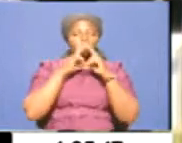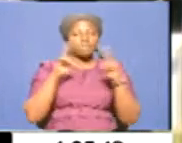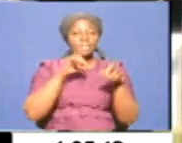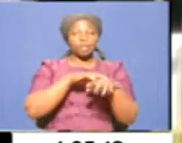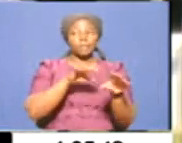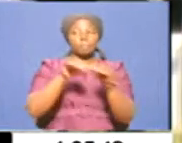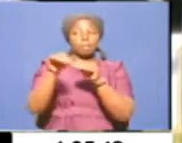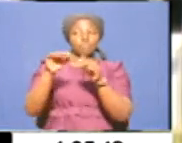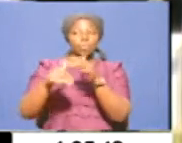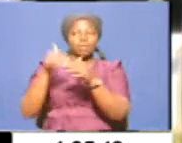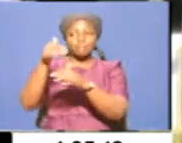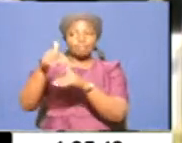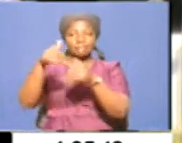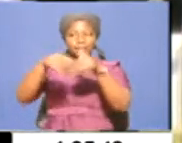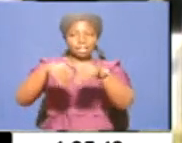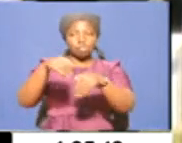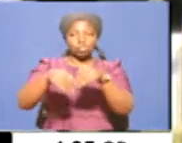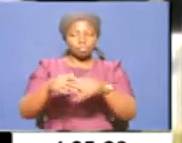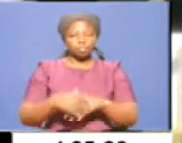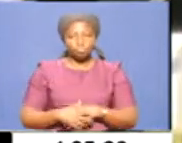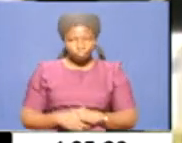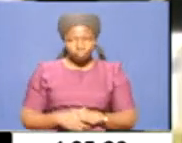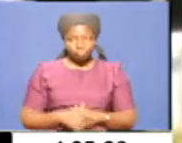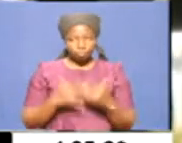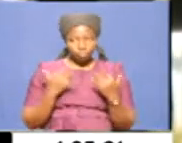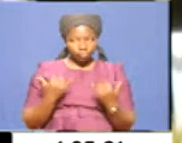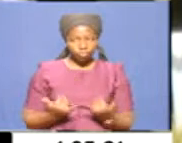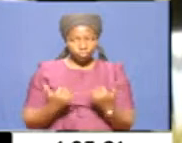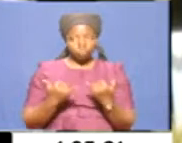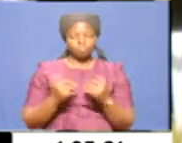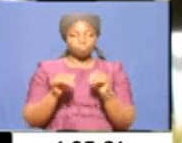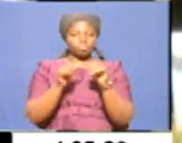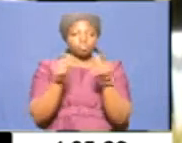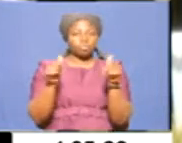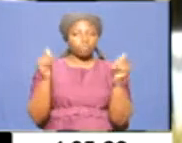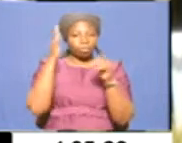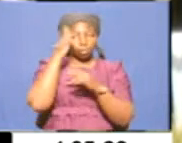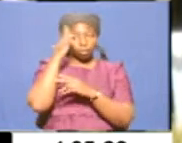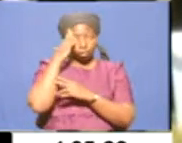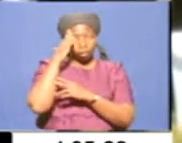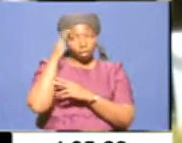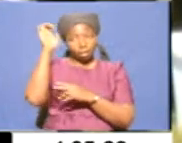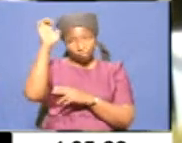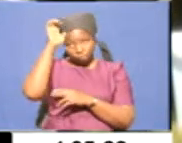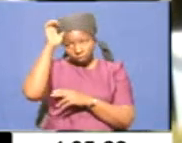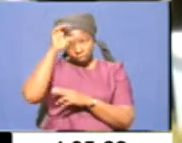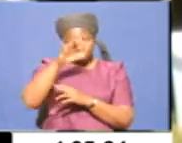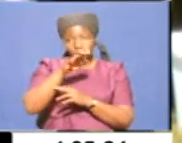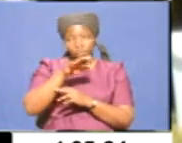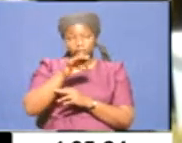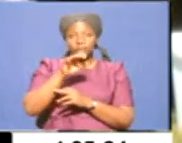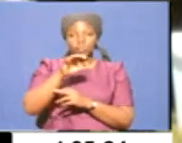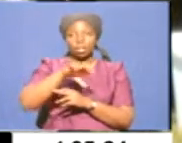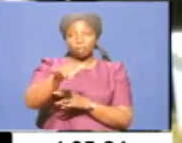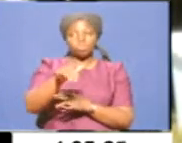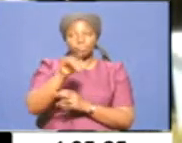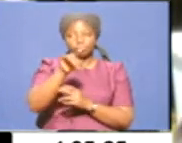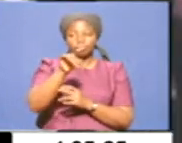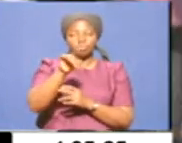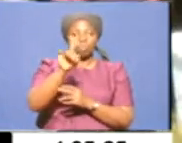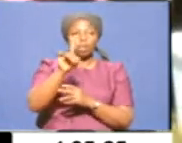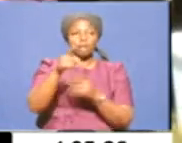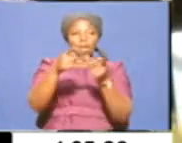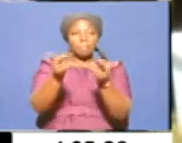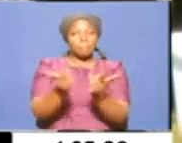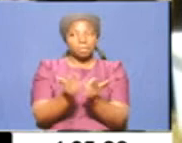poll and beyond. Betty, now it is well known that Uasin Gishu County is one of the bread baskets of this country,